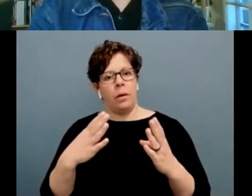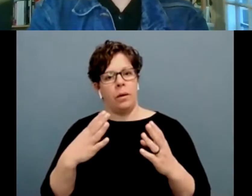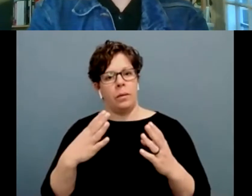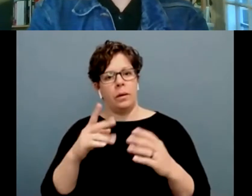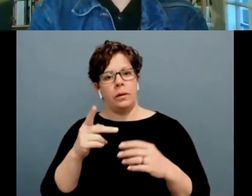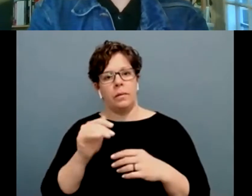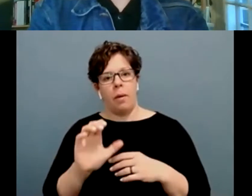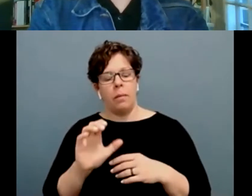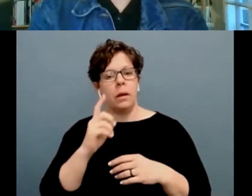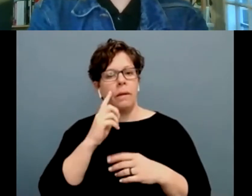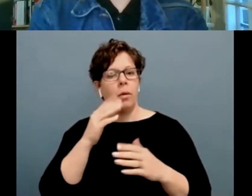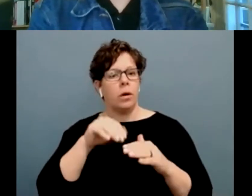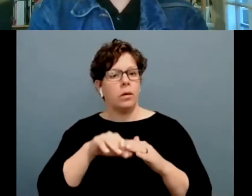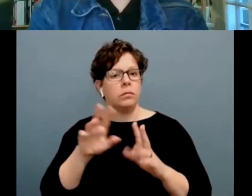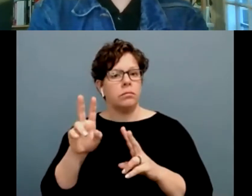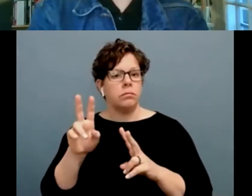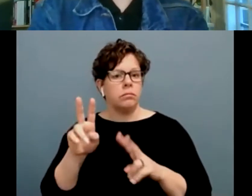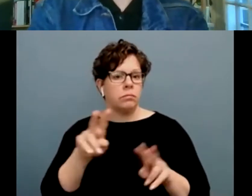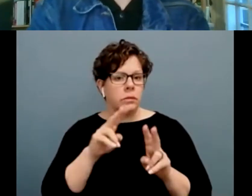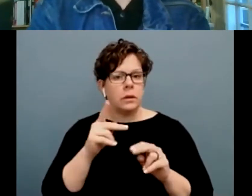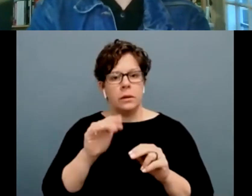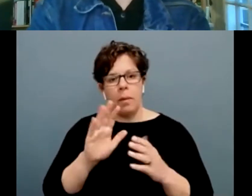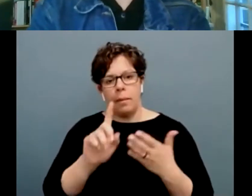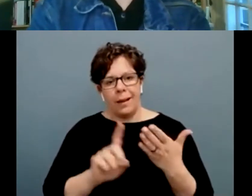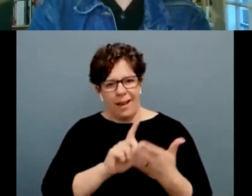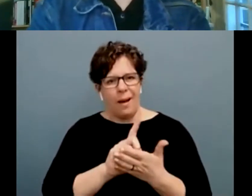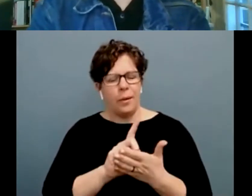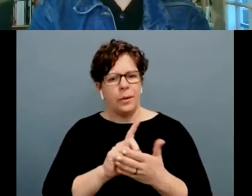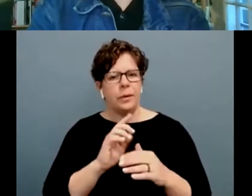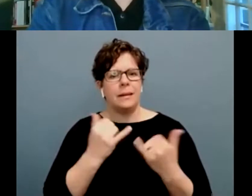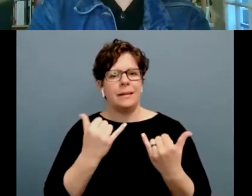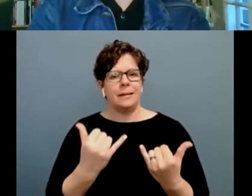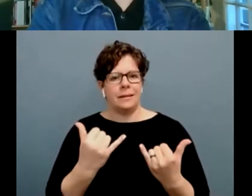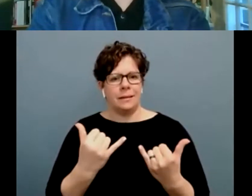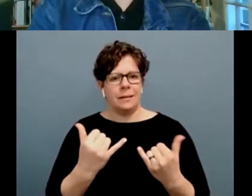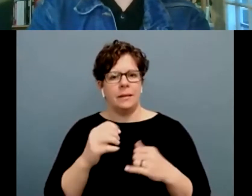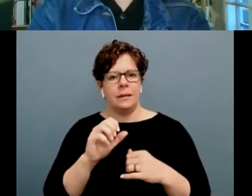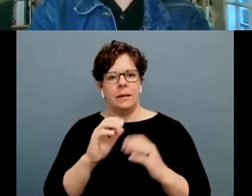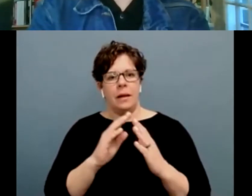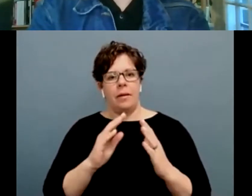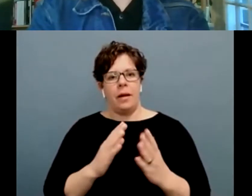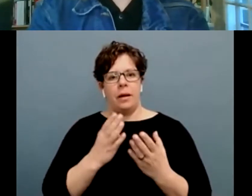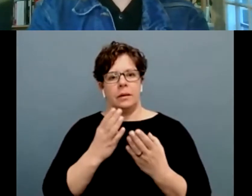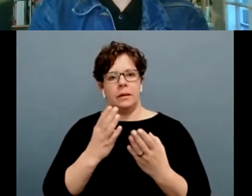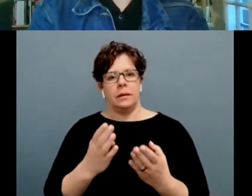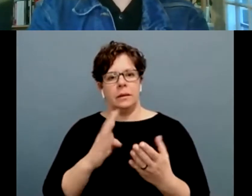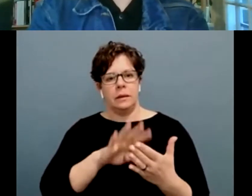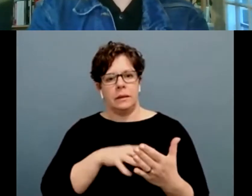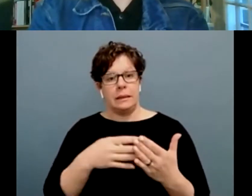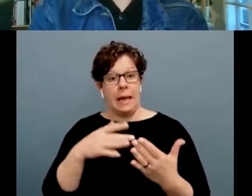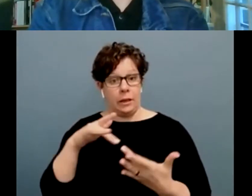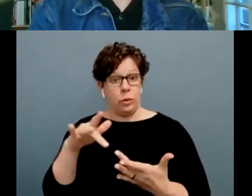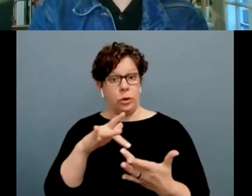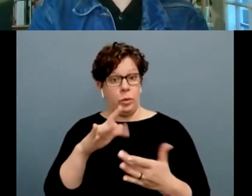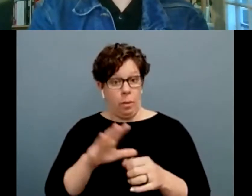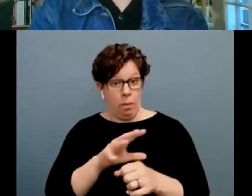public for a variety of public hours. Currently, the site is offering scheduled tours. So if you do